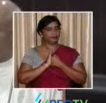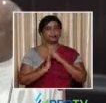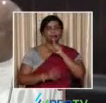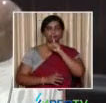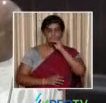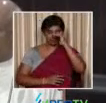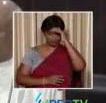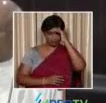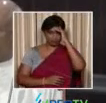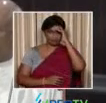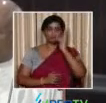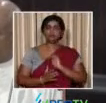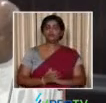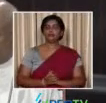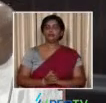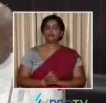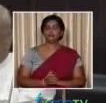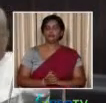Katanayakatumani